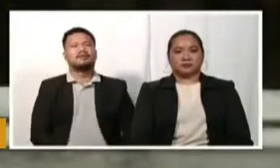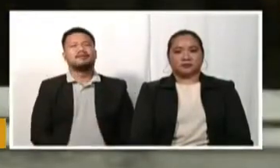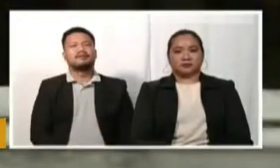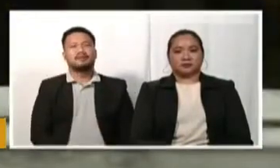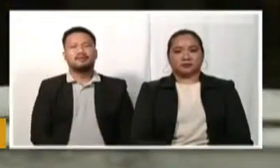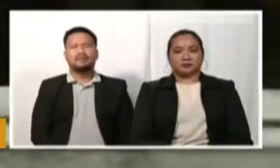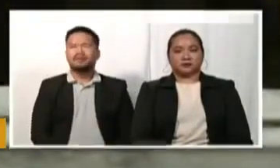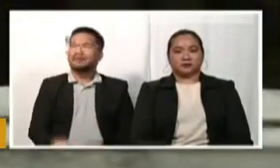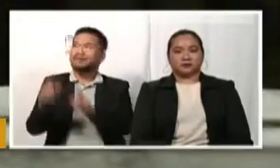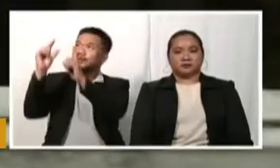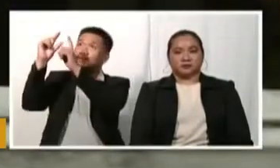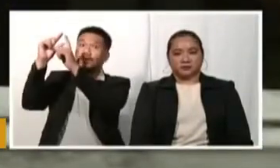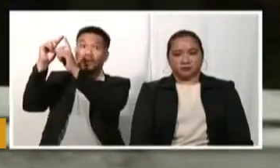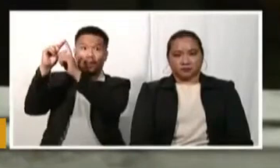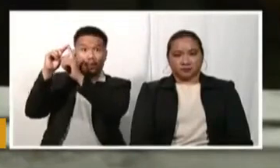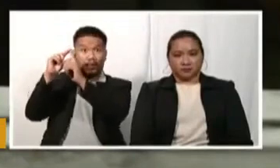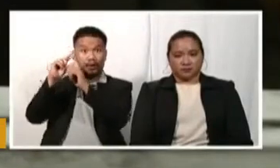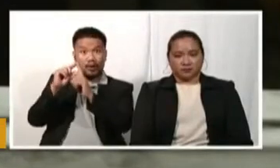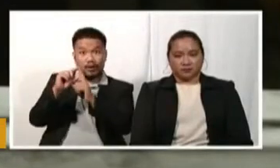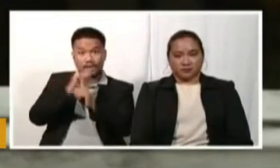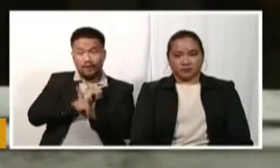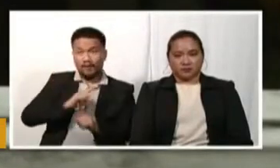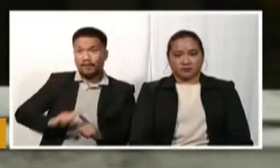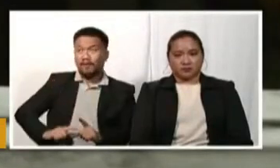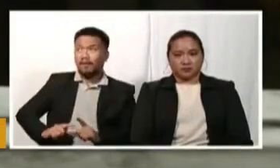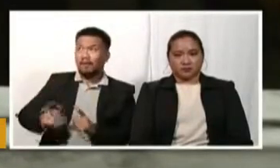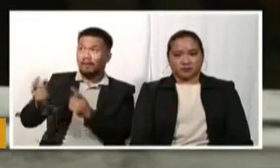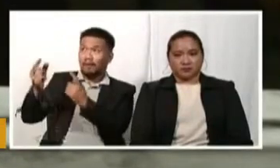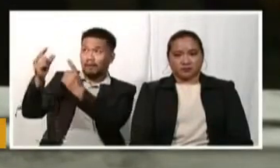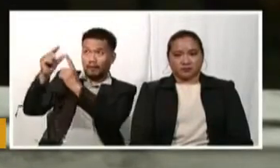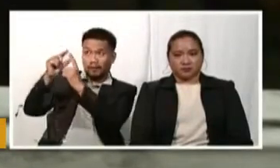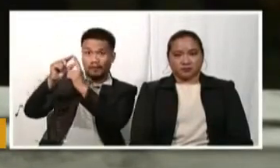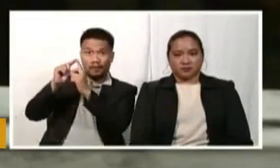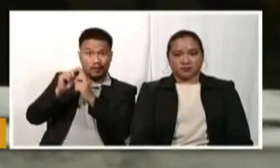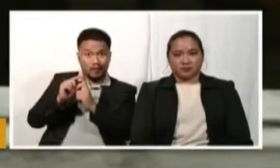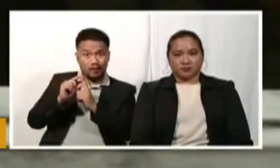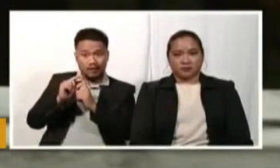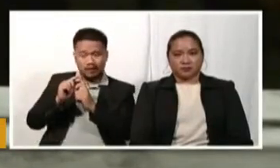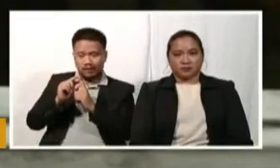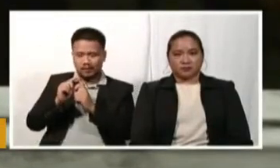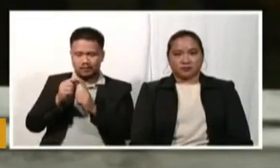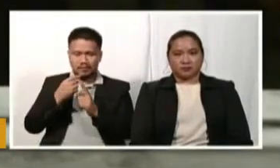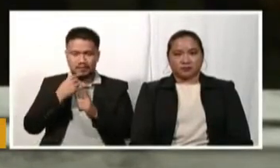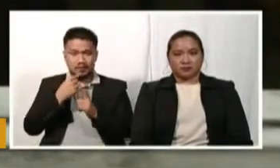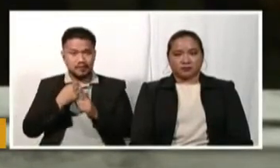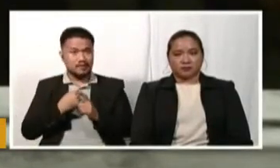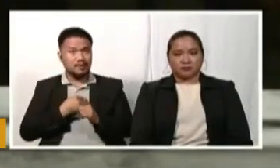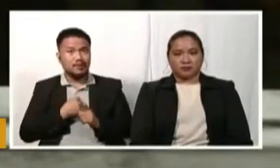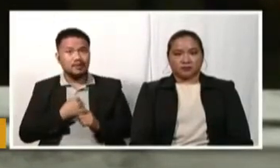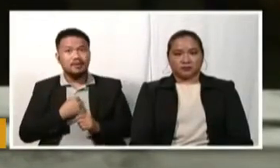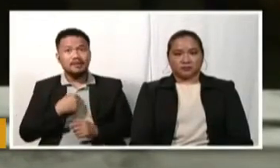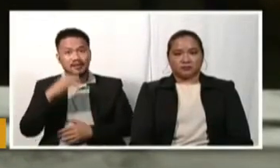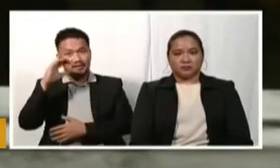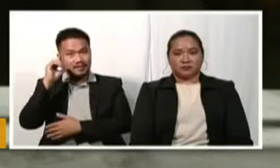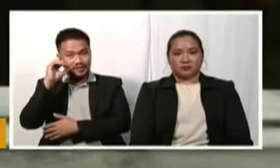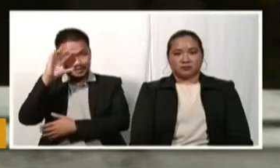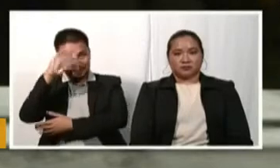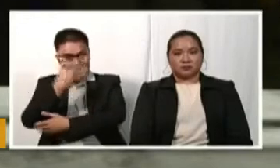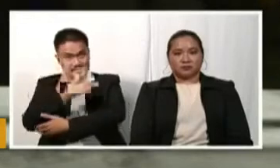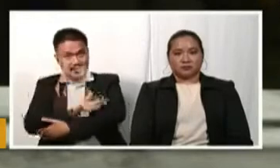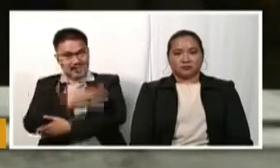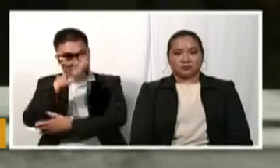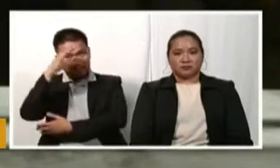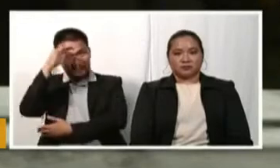The word of the Lord came to me, saying, Son of man, when the house of